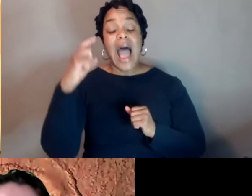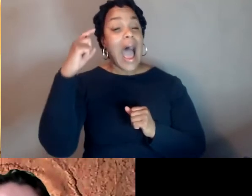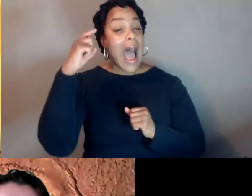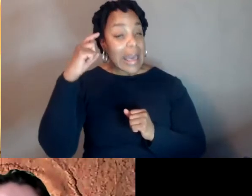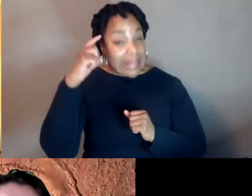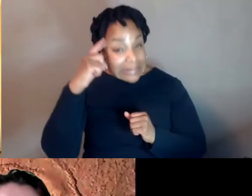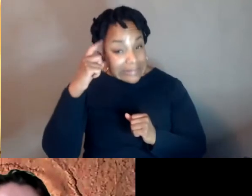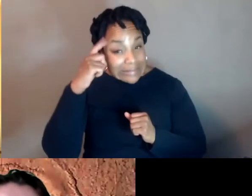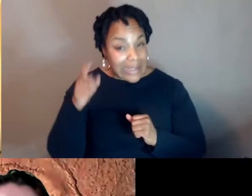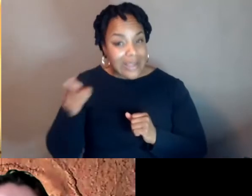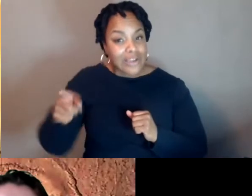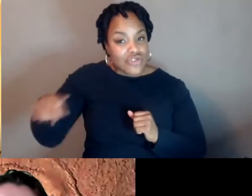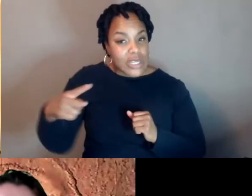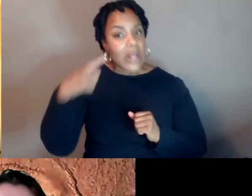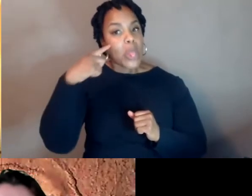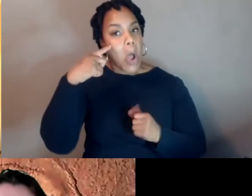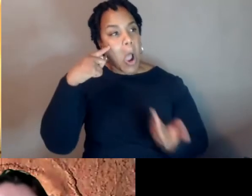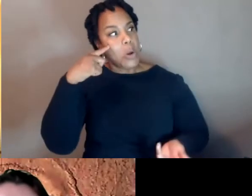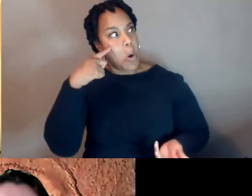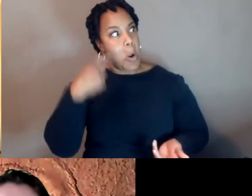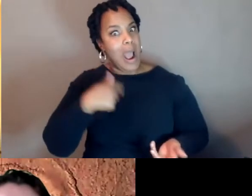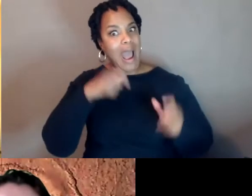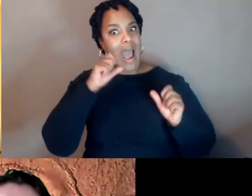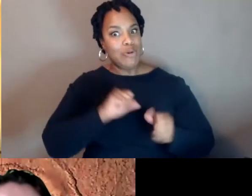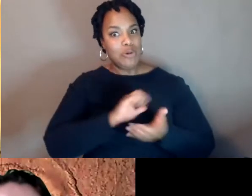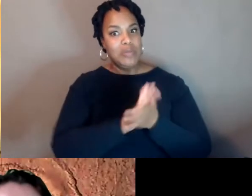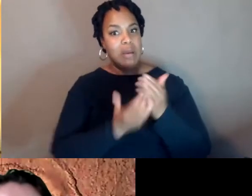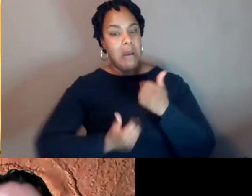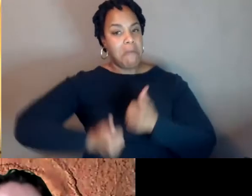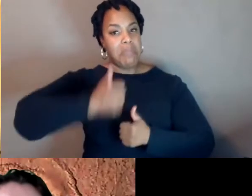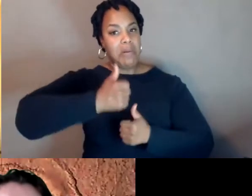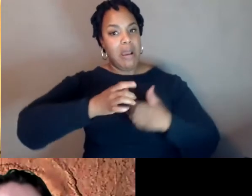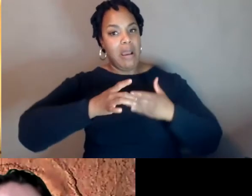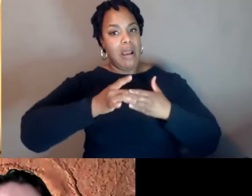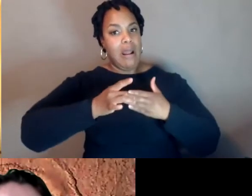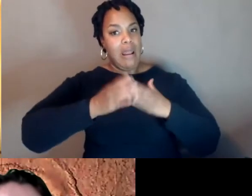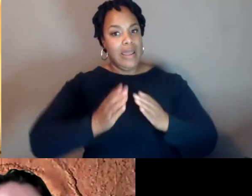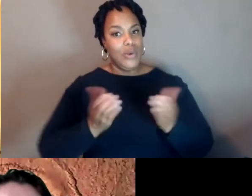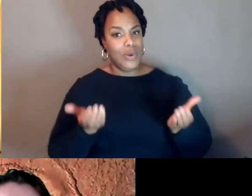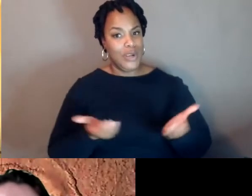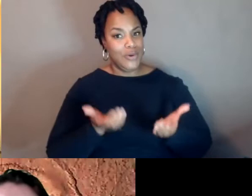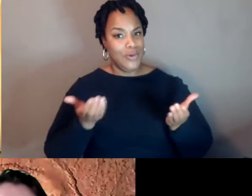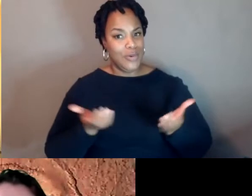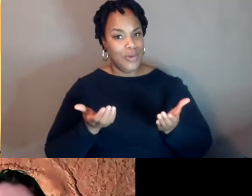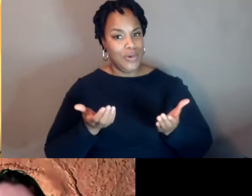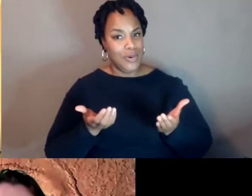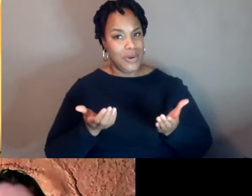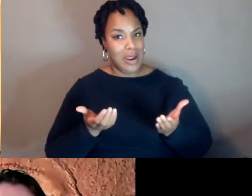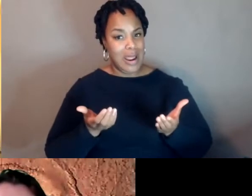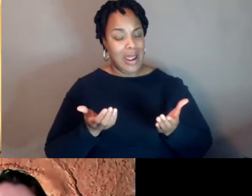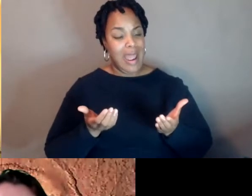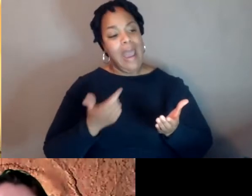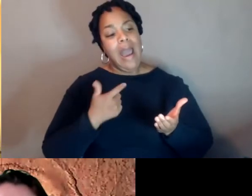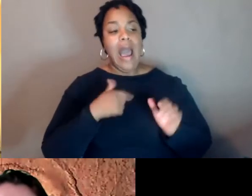herself. And she saw a future where she could say, this is